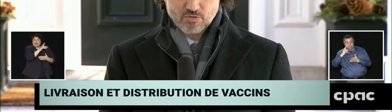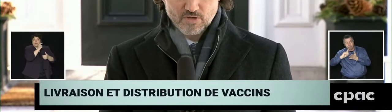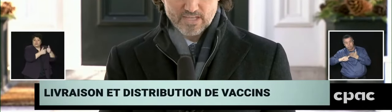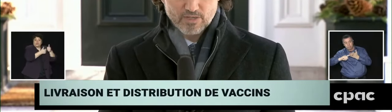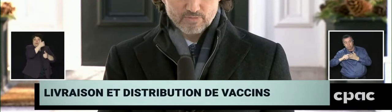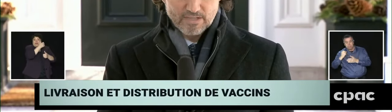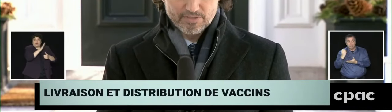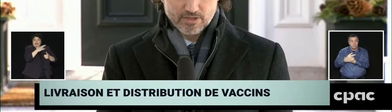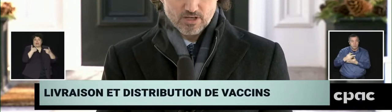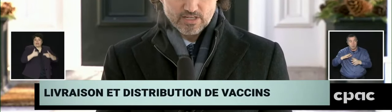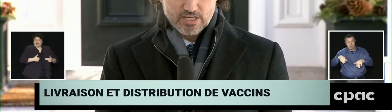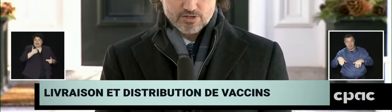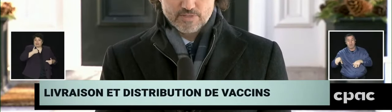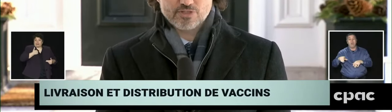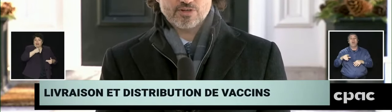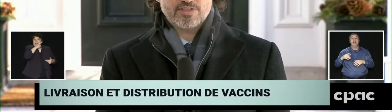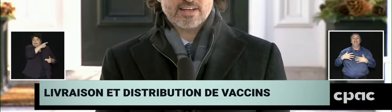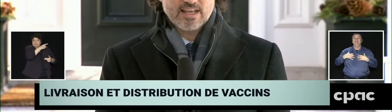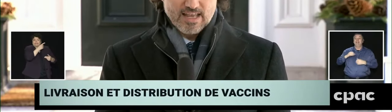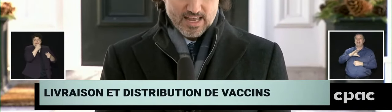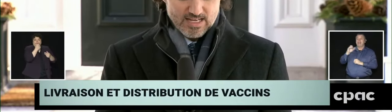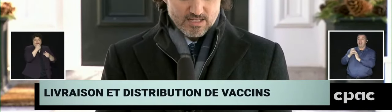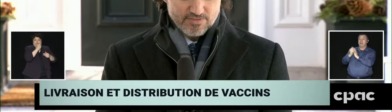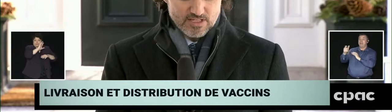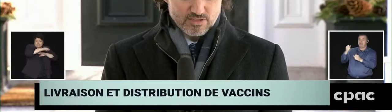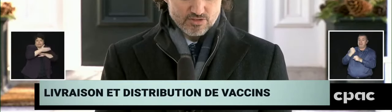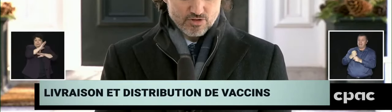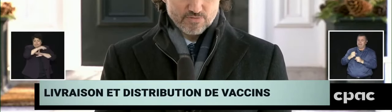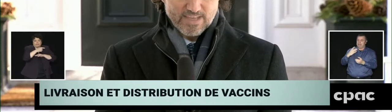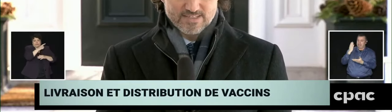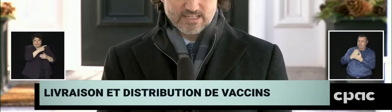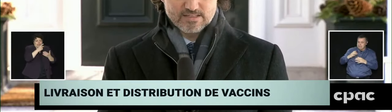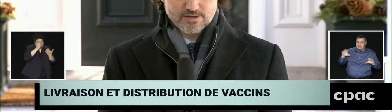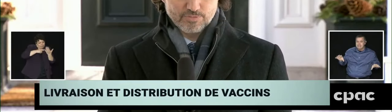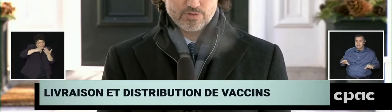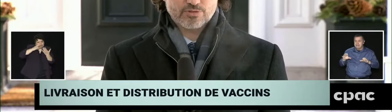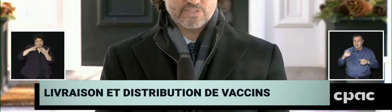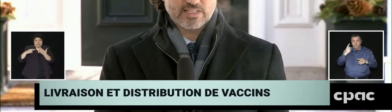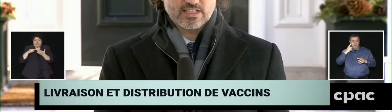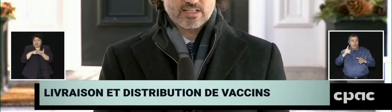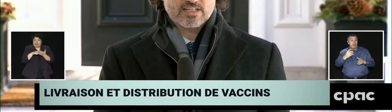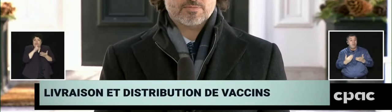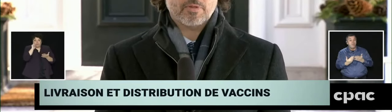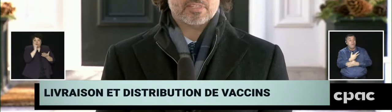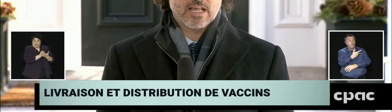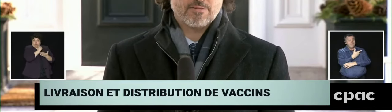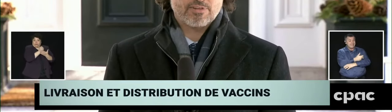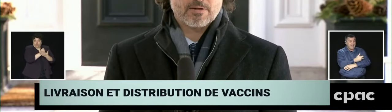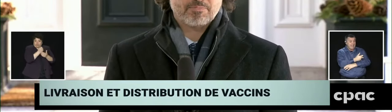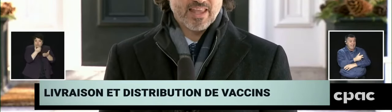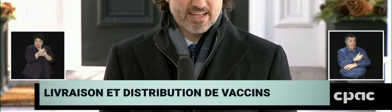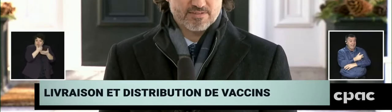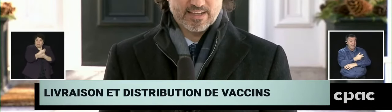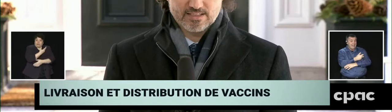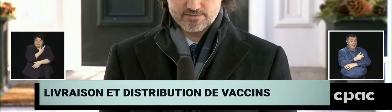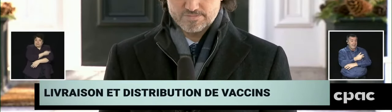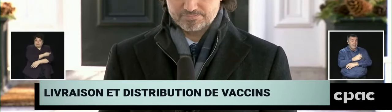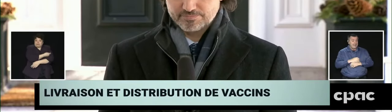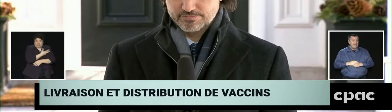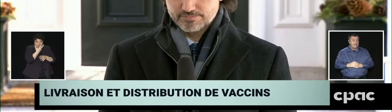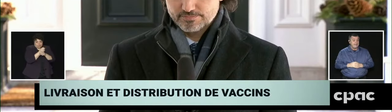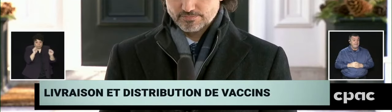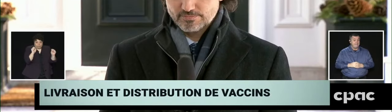Canada are working around the clock to ensure that any of these new vaccines approved is both safe and